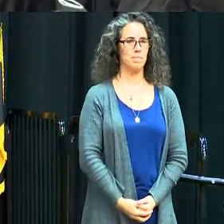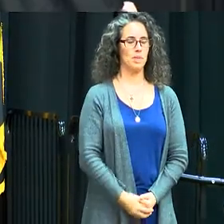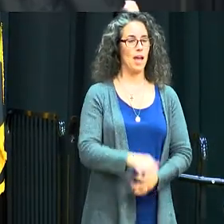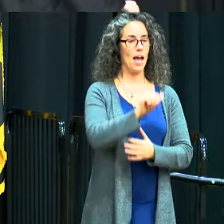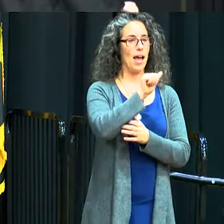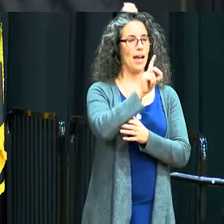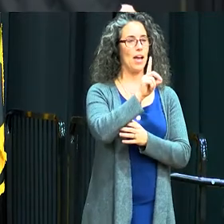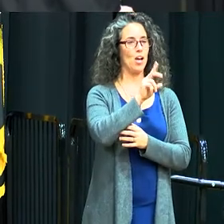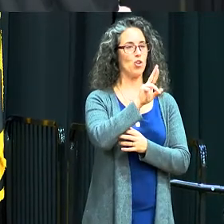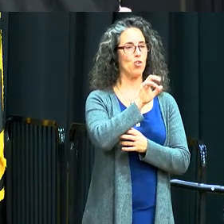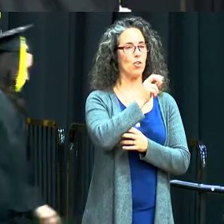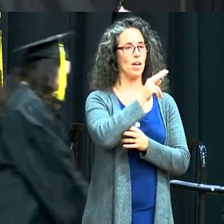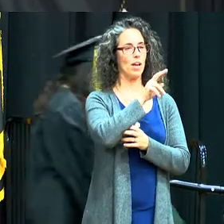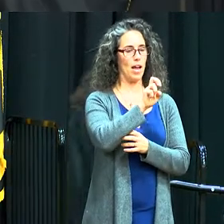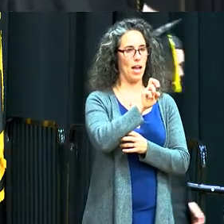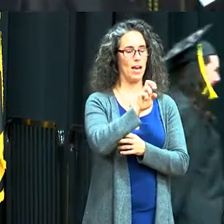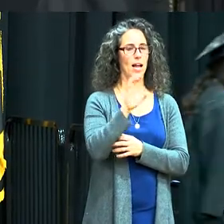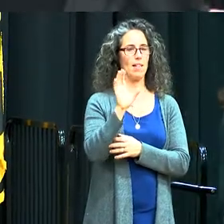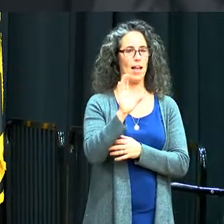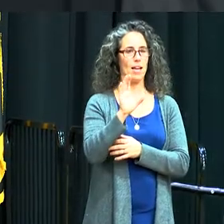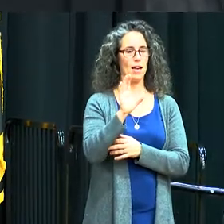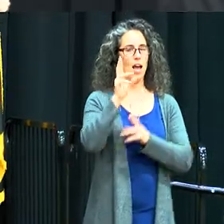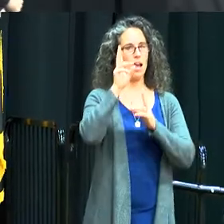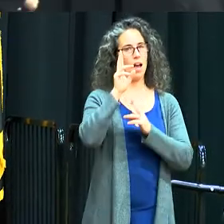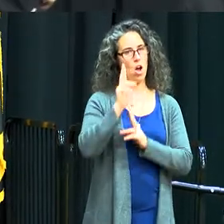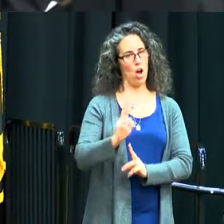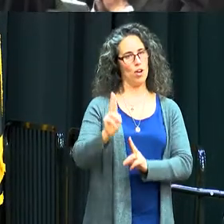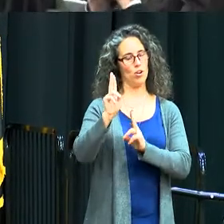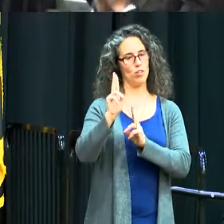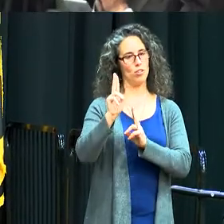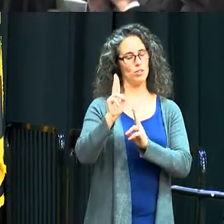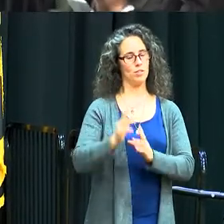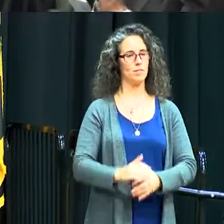Adrian Michelle Clayton, honors.